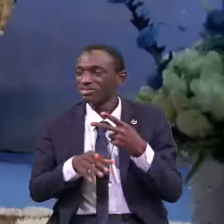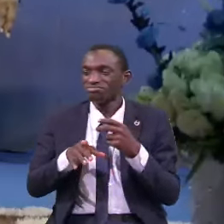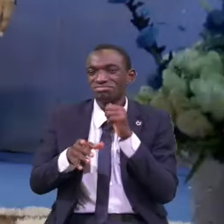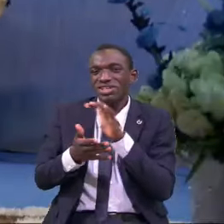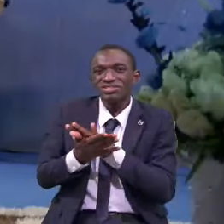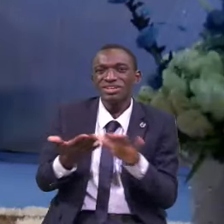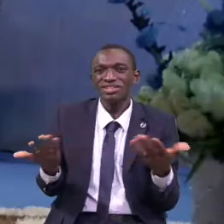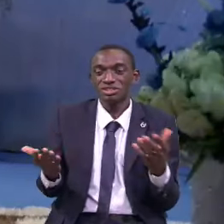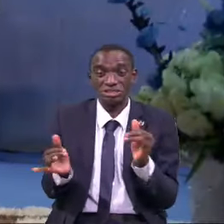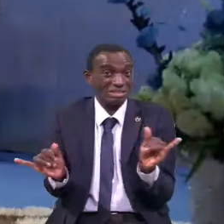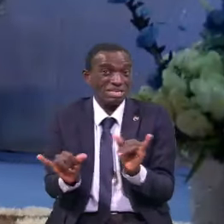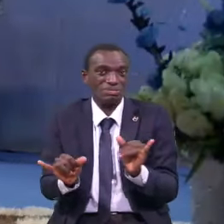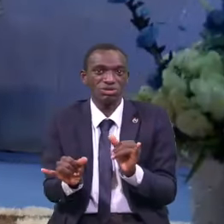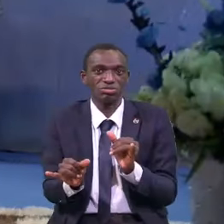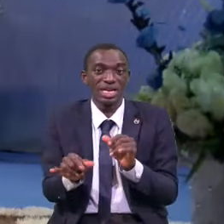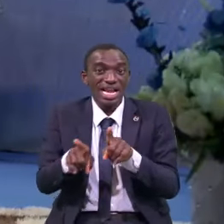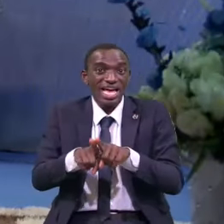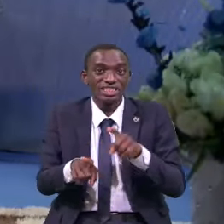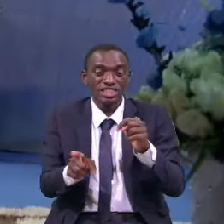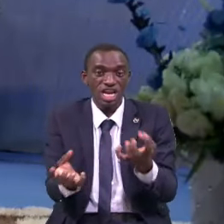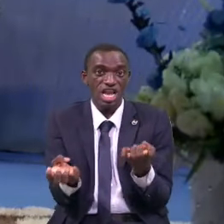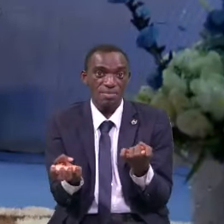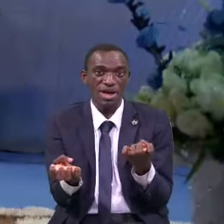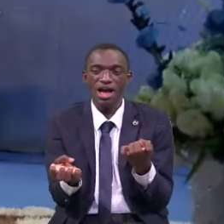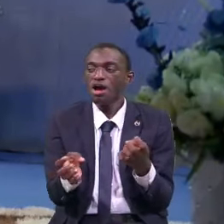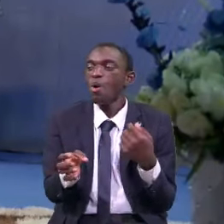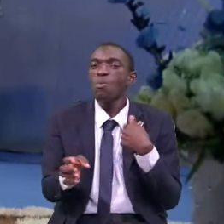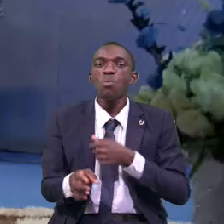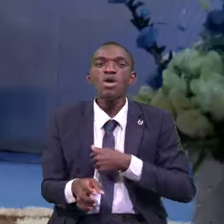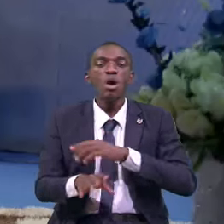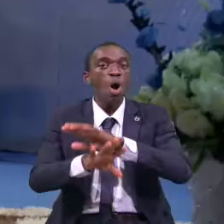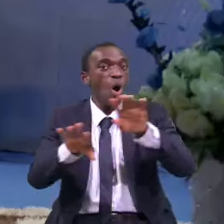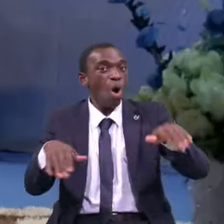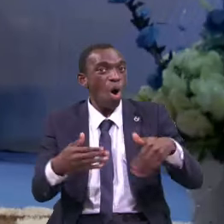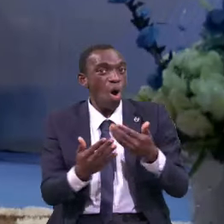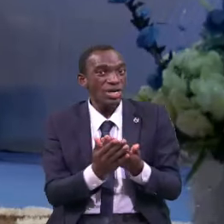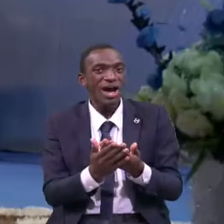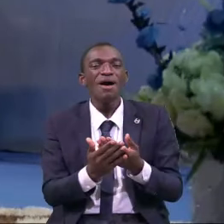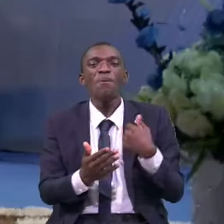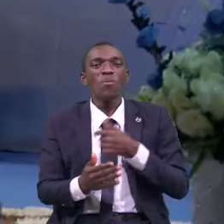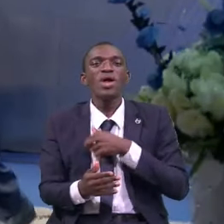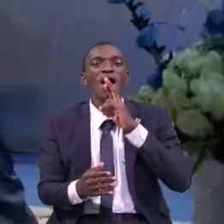leper. We are all as an unclean thing.